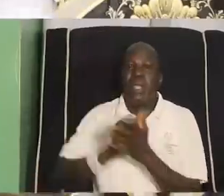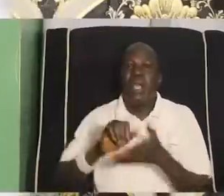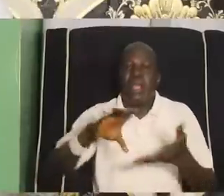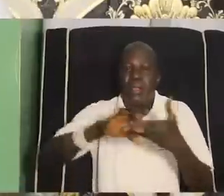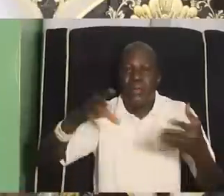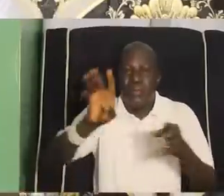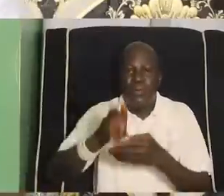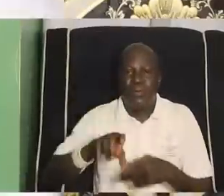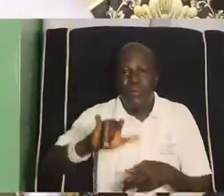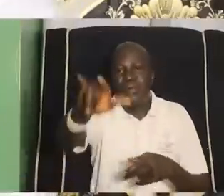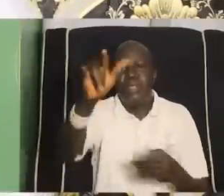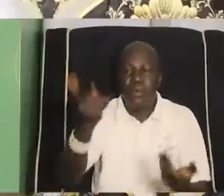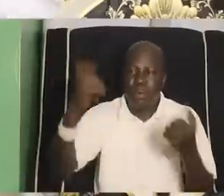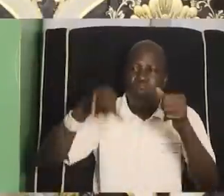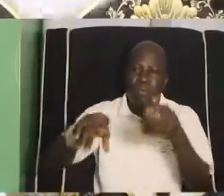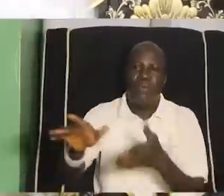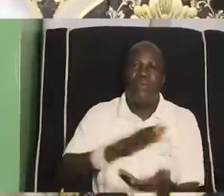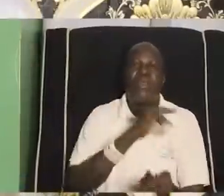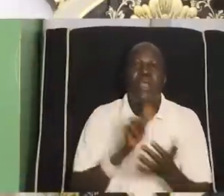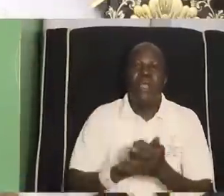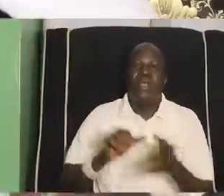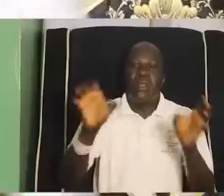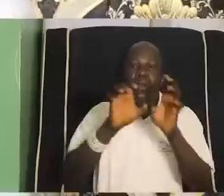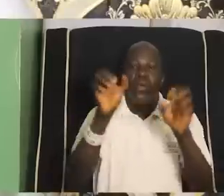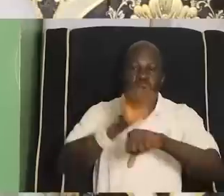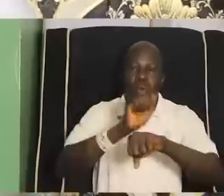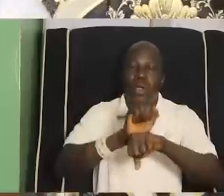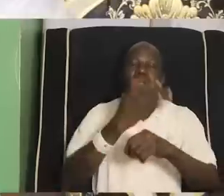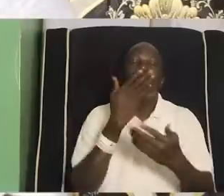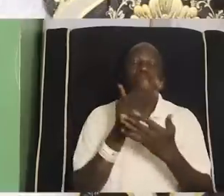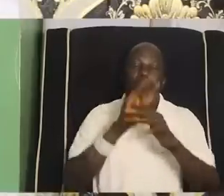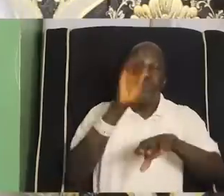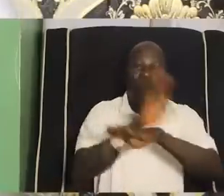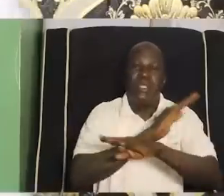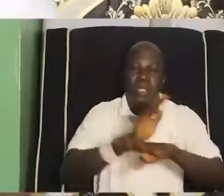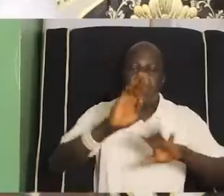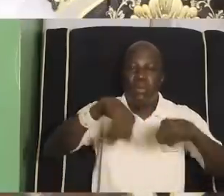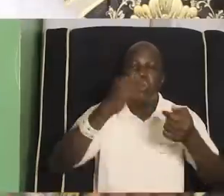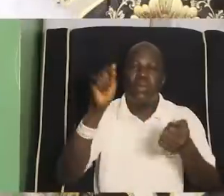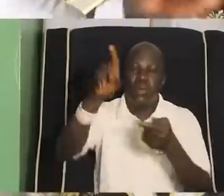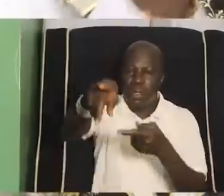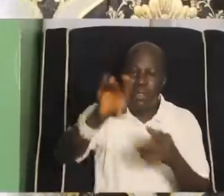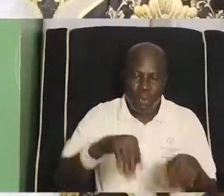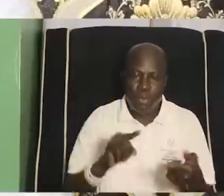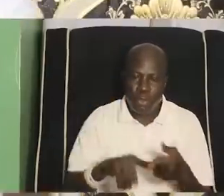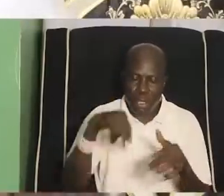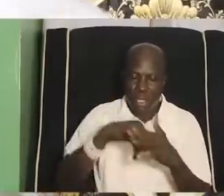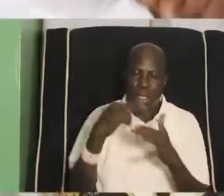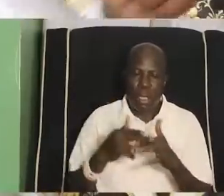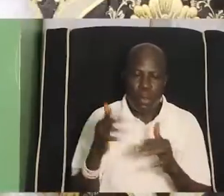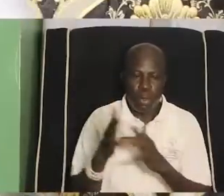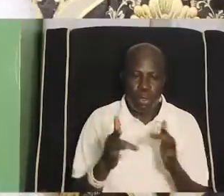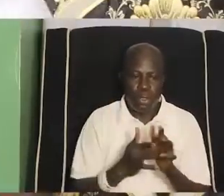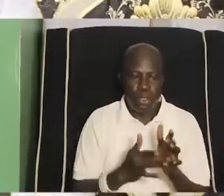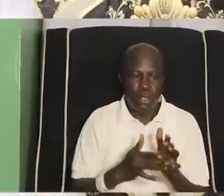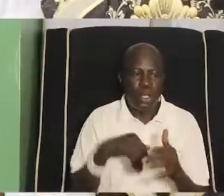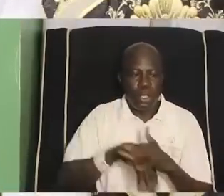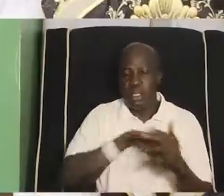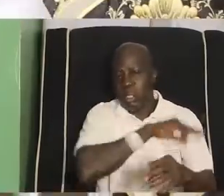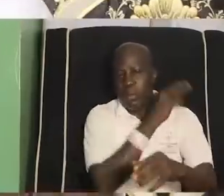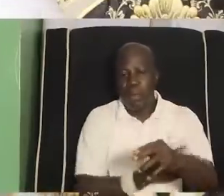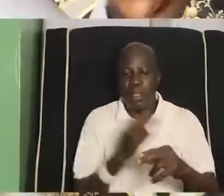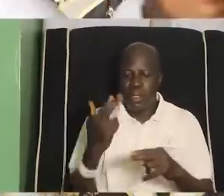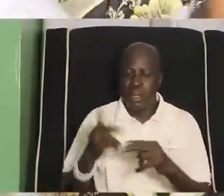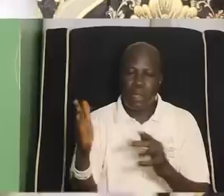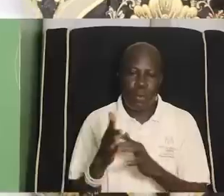sí. Contract yẹn máa bọ̀ sí. Yalé kadabra fanu, eri kadabasa. Ma